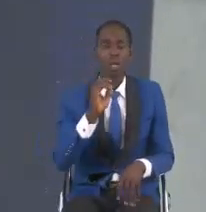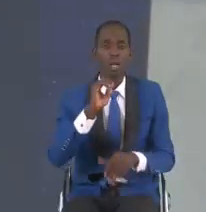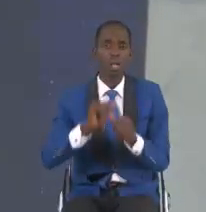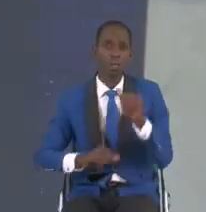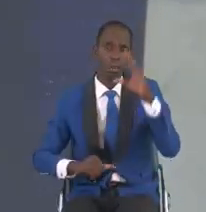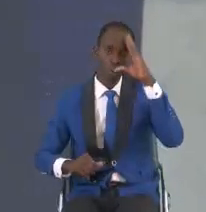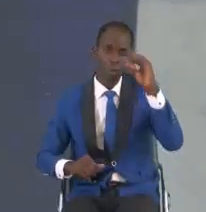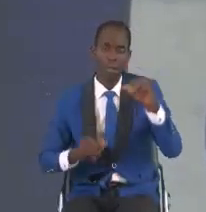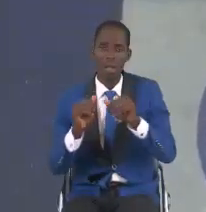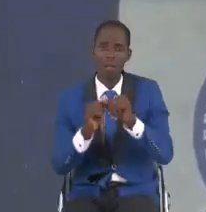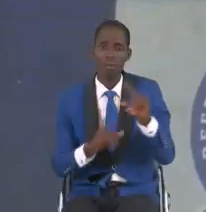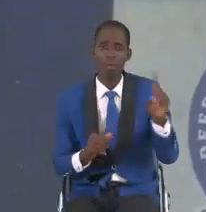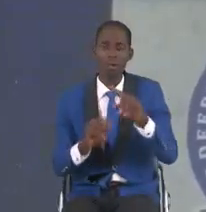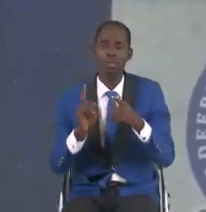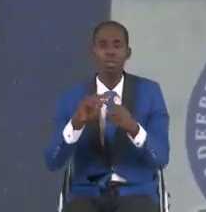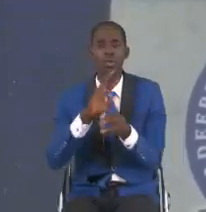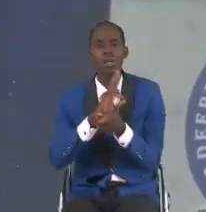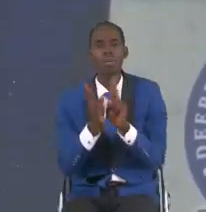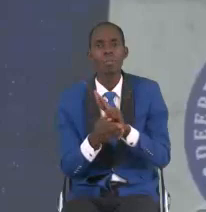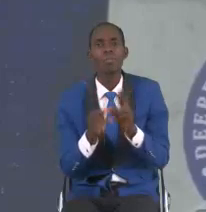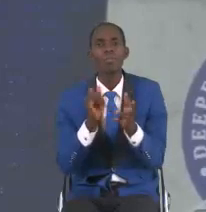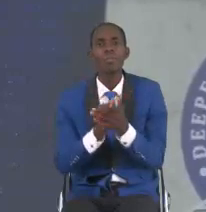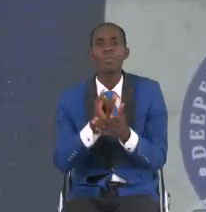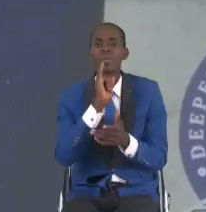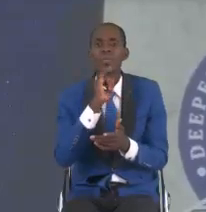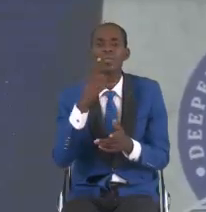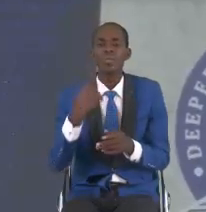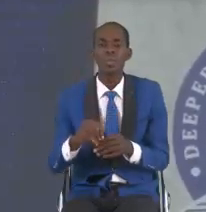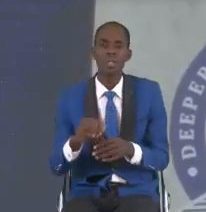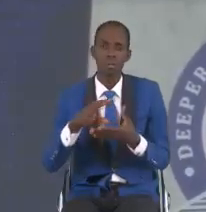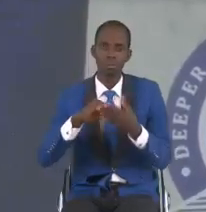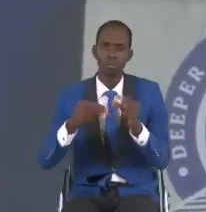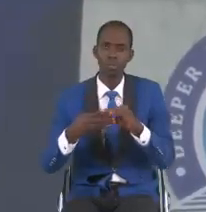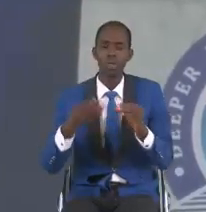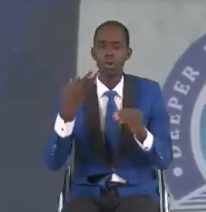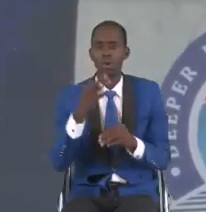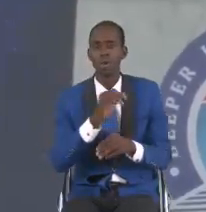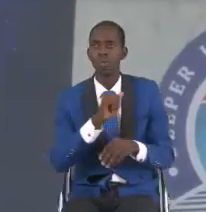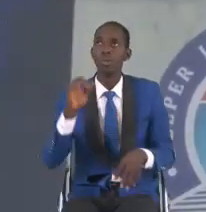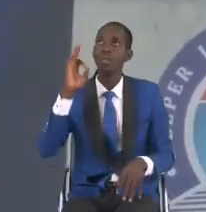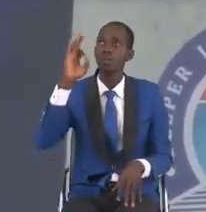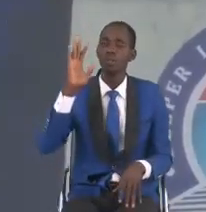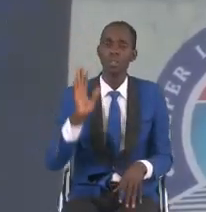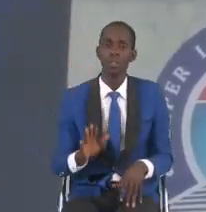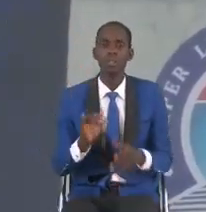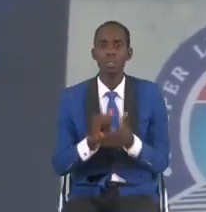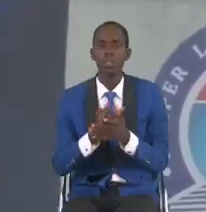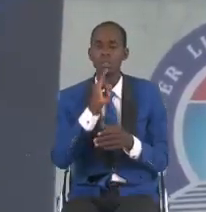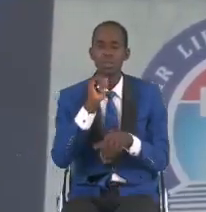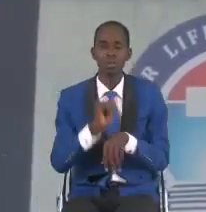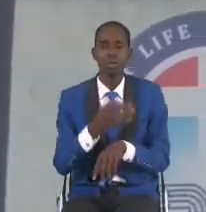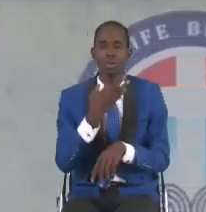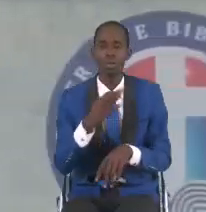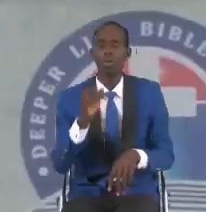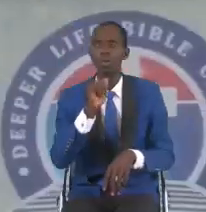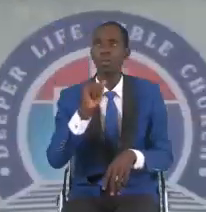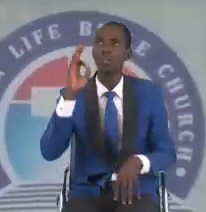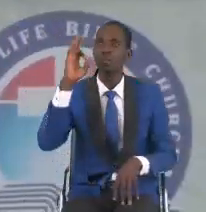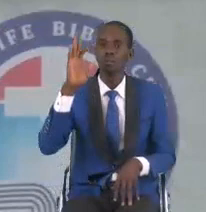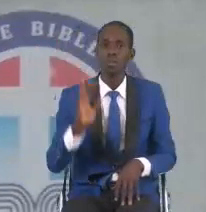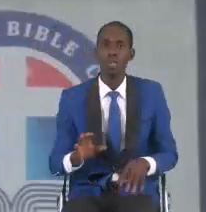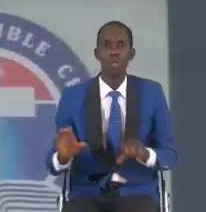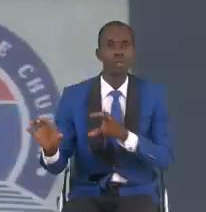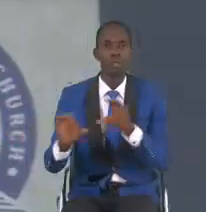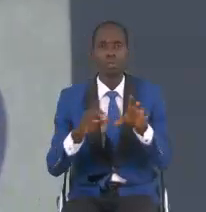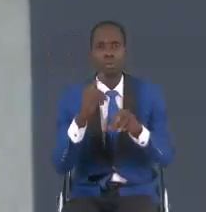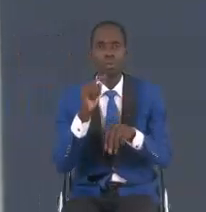to repent. That's the message of the evangelist. And that's the work of the evangelist. Do the